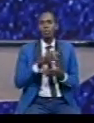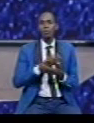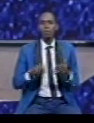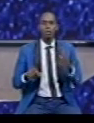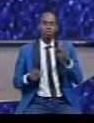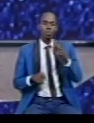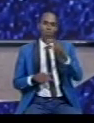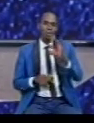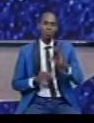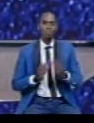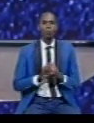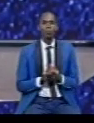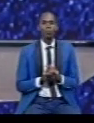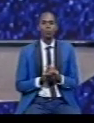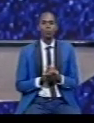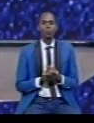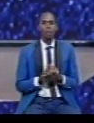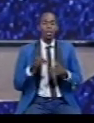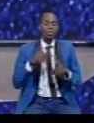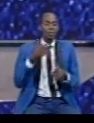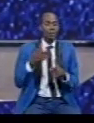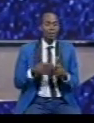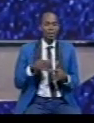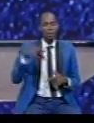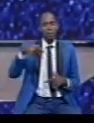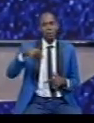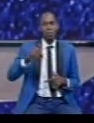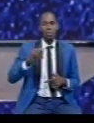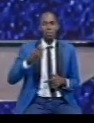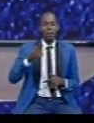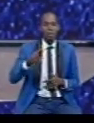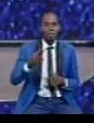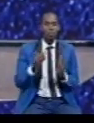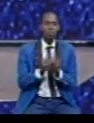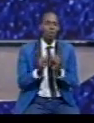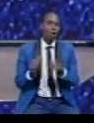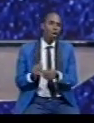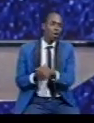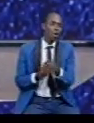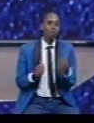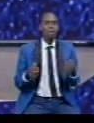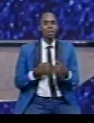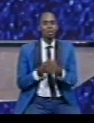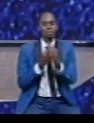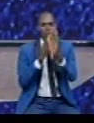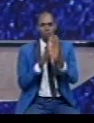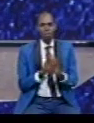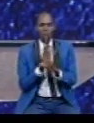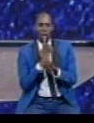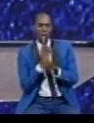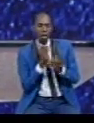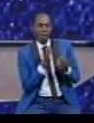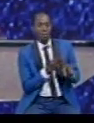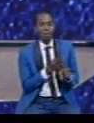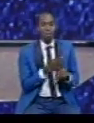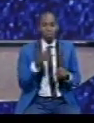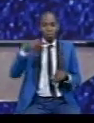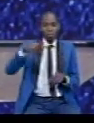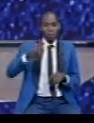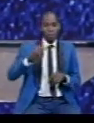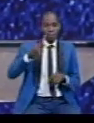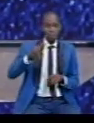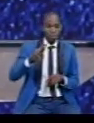we're told, then Peter and the other apostles answered. Peter and the